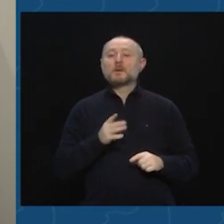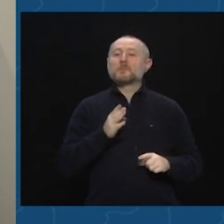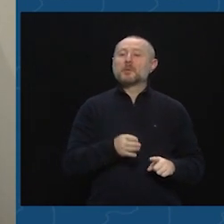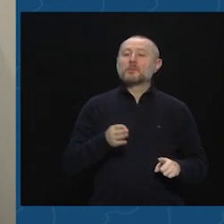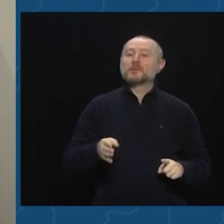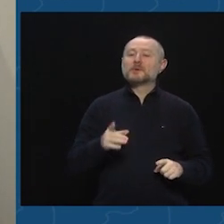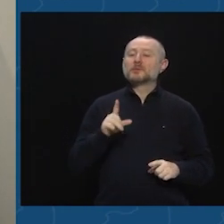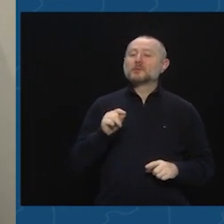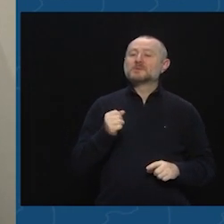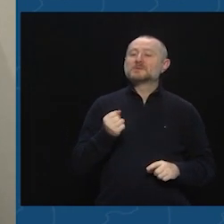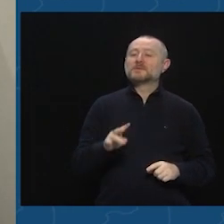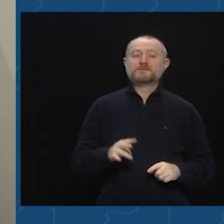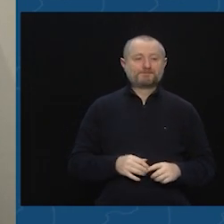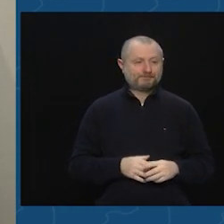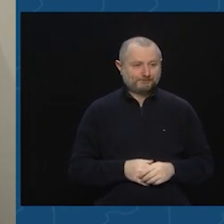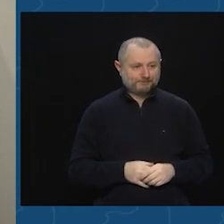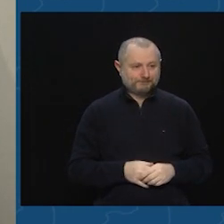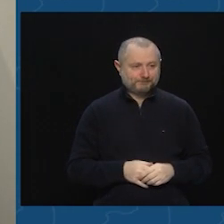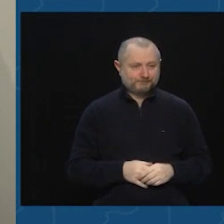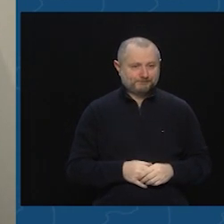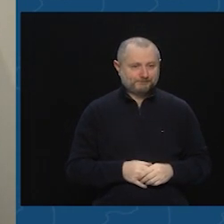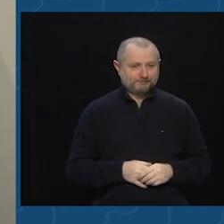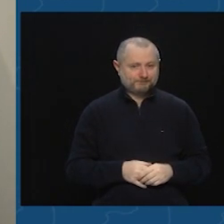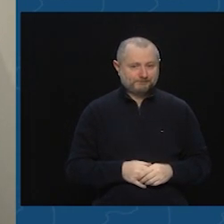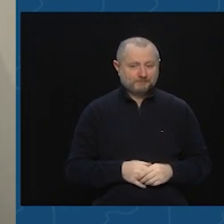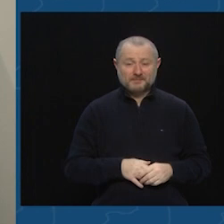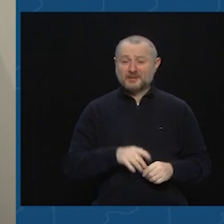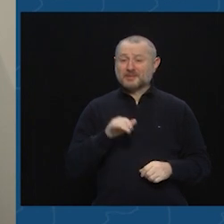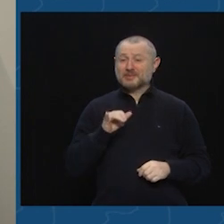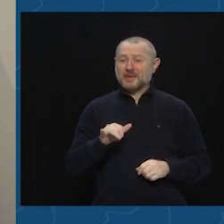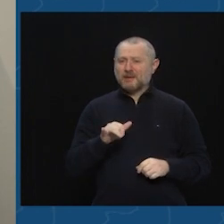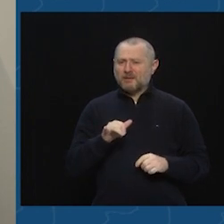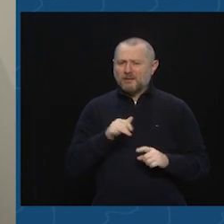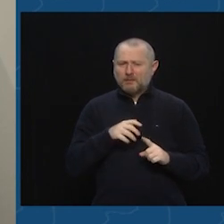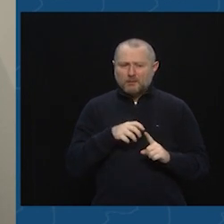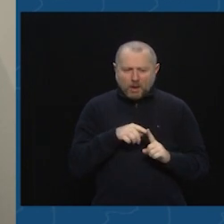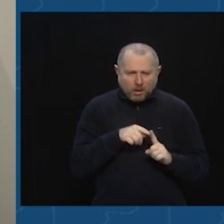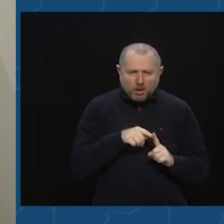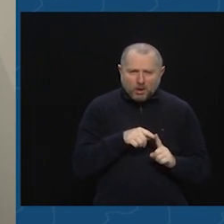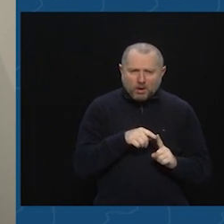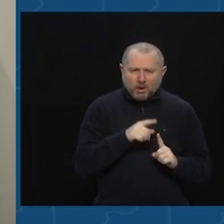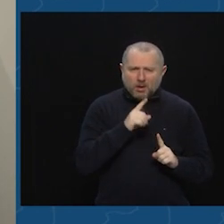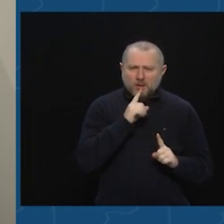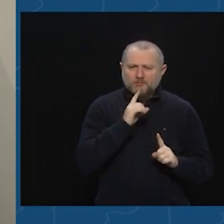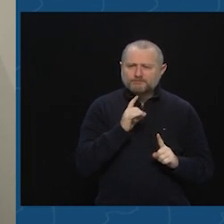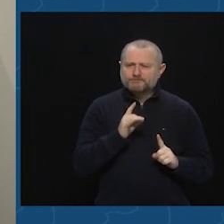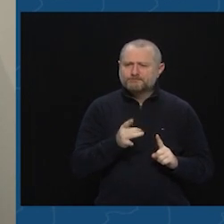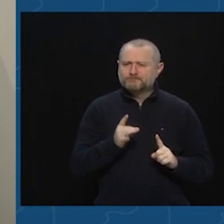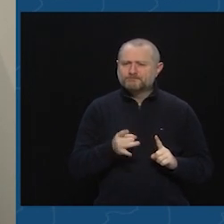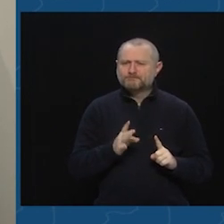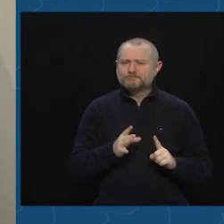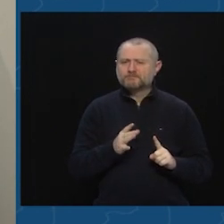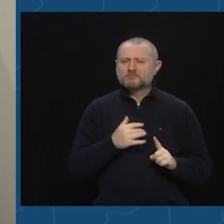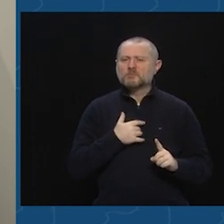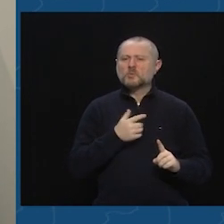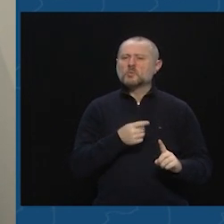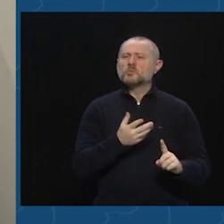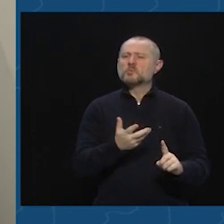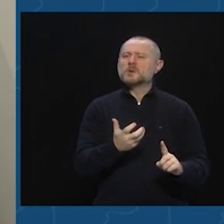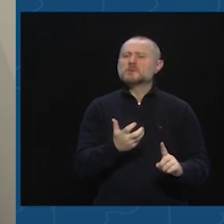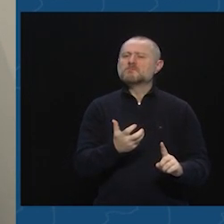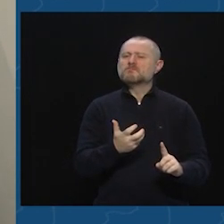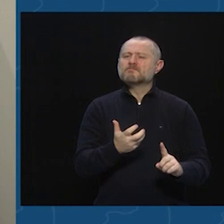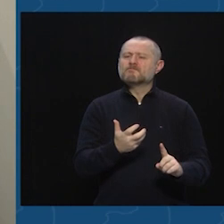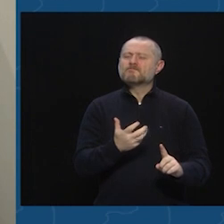to a point where we don't grieve. We also celebrate our success and know that we have turned the corner